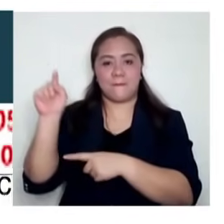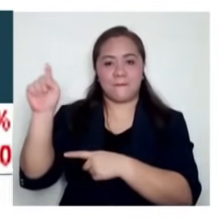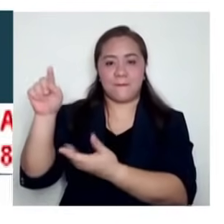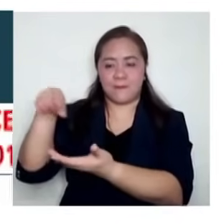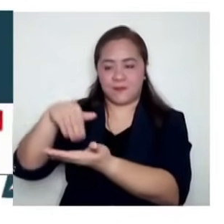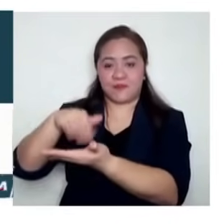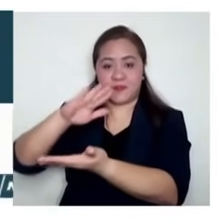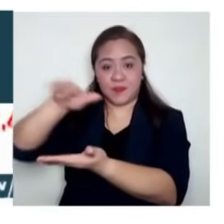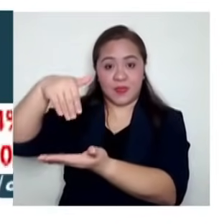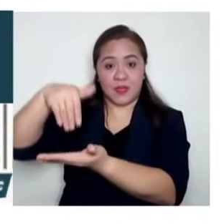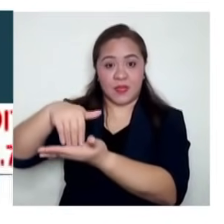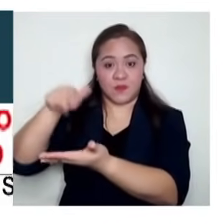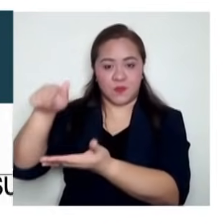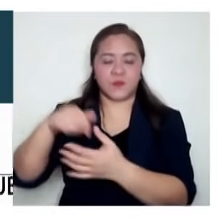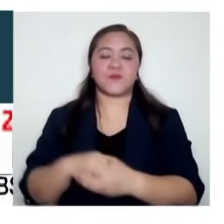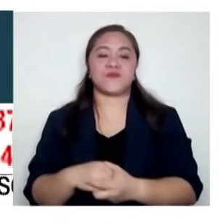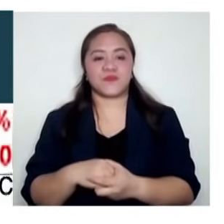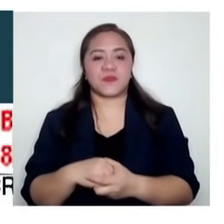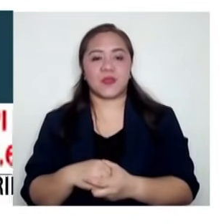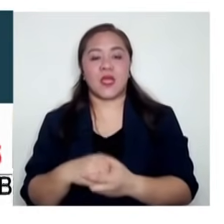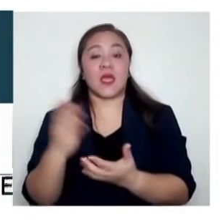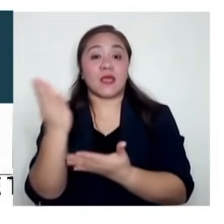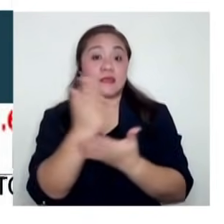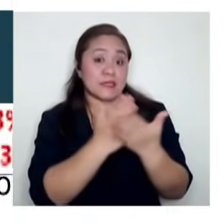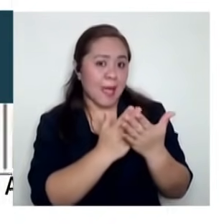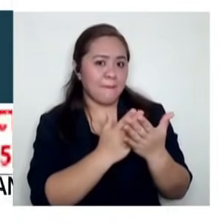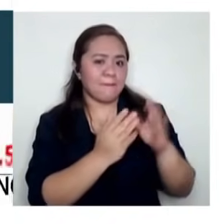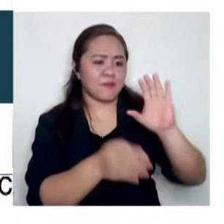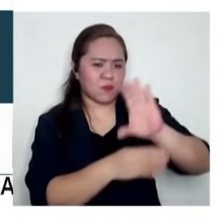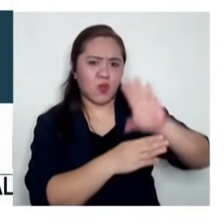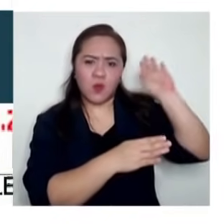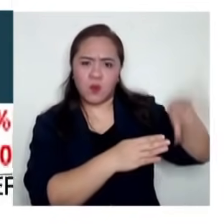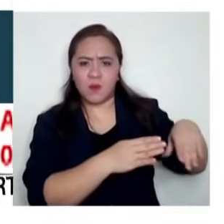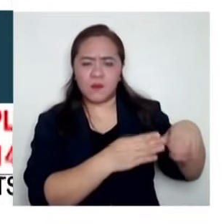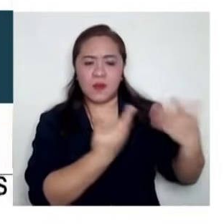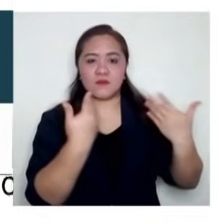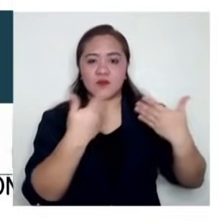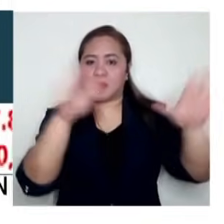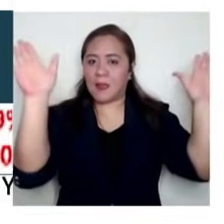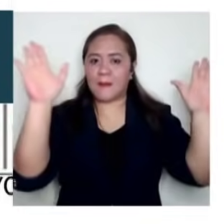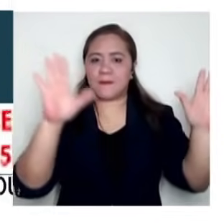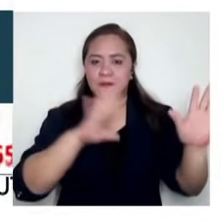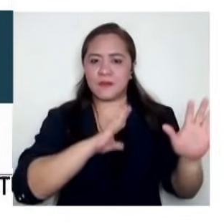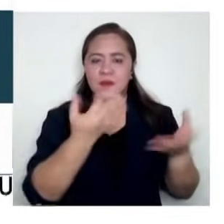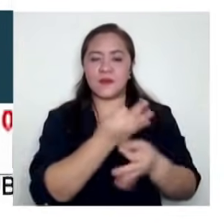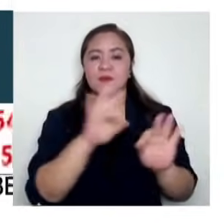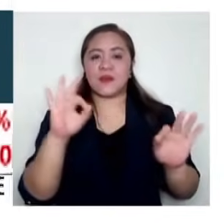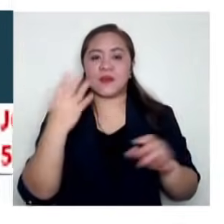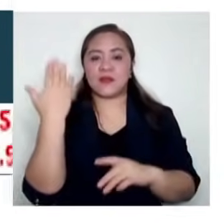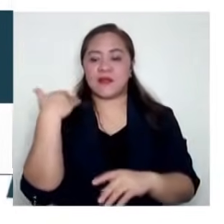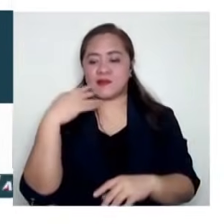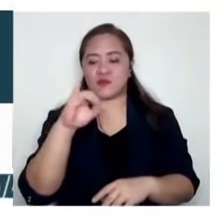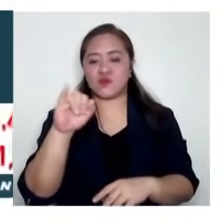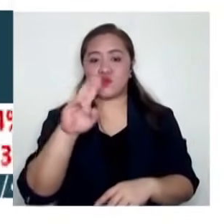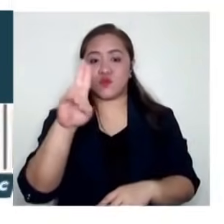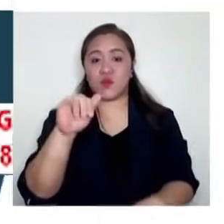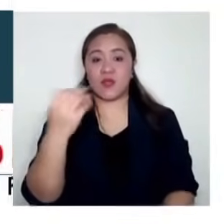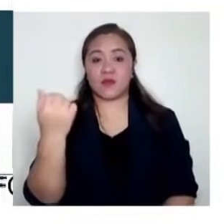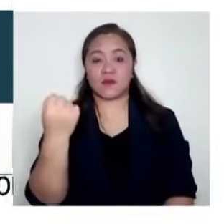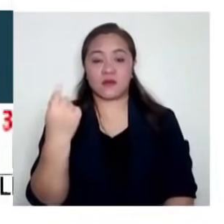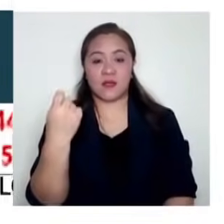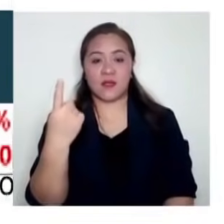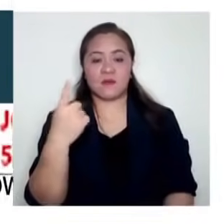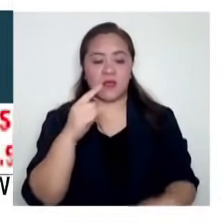were isolated. Some of them finished their discharge July 11. So these were 6 days after they